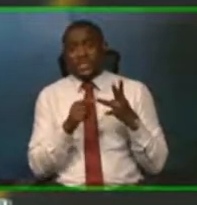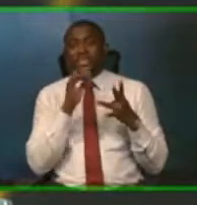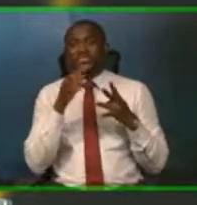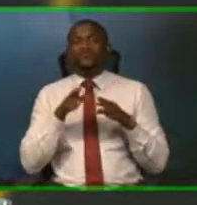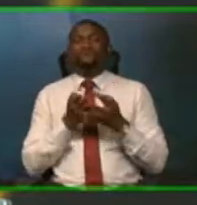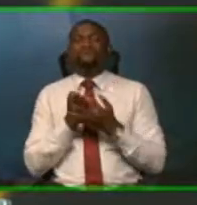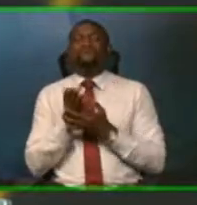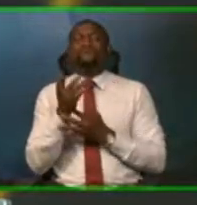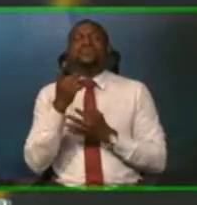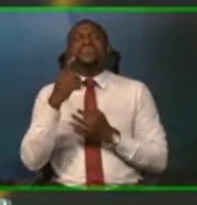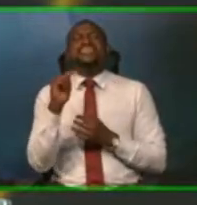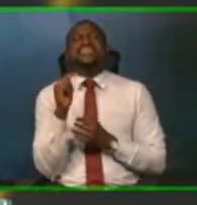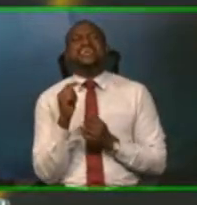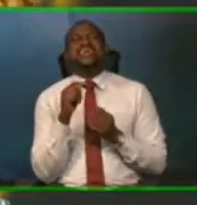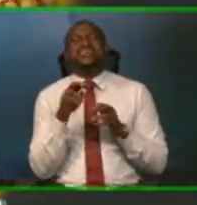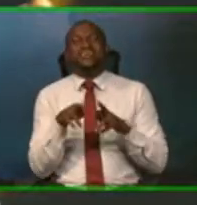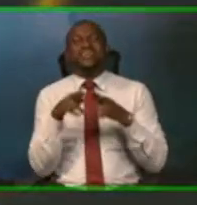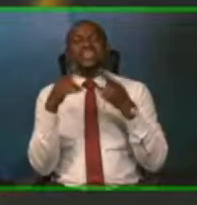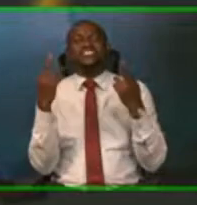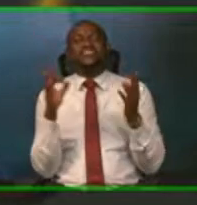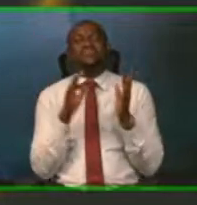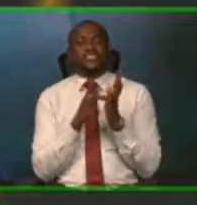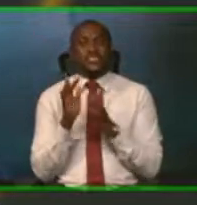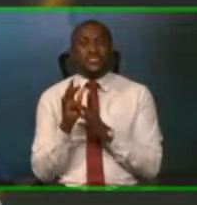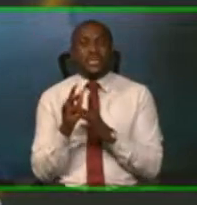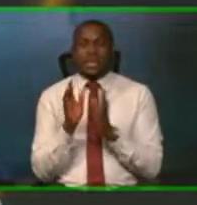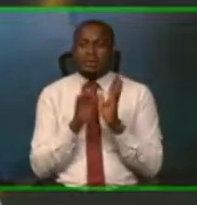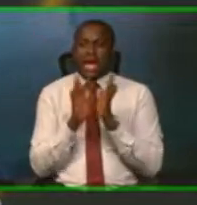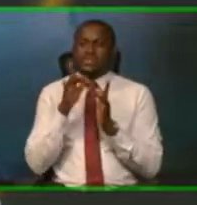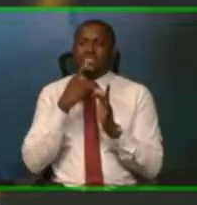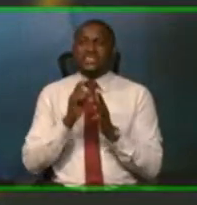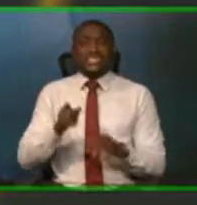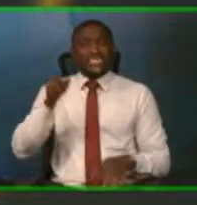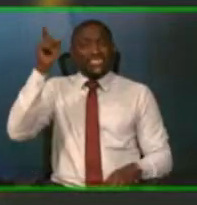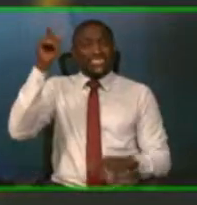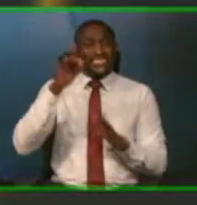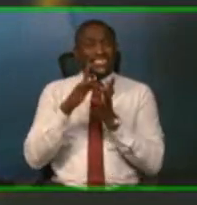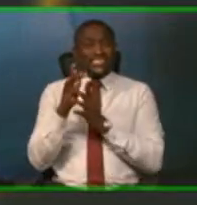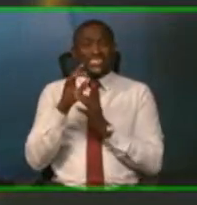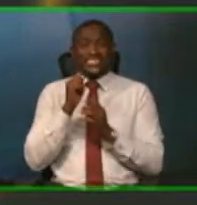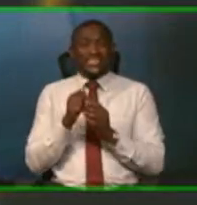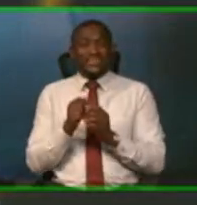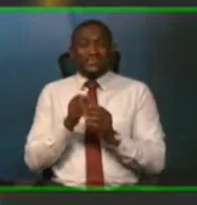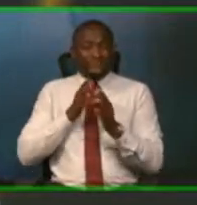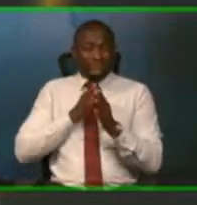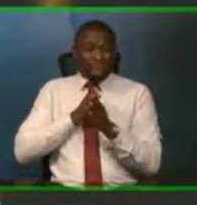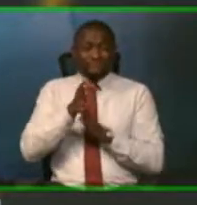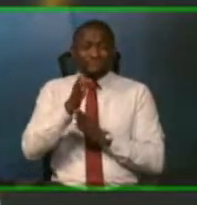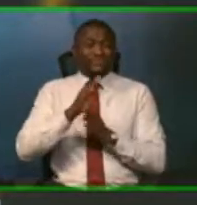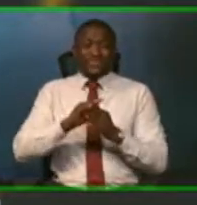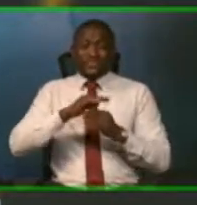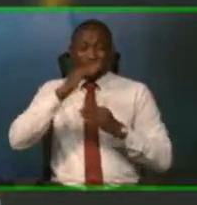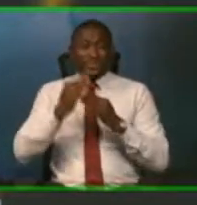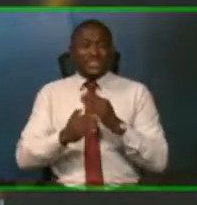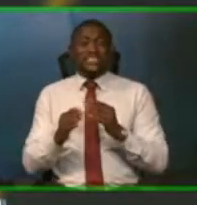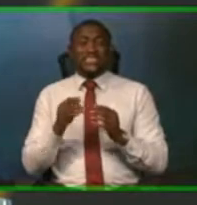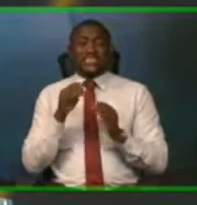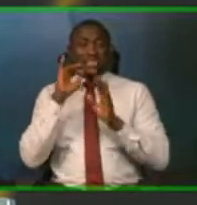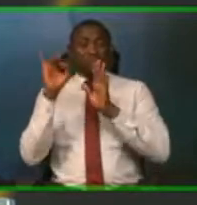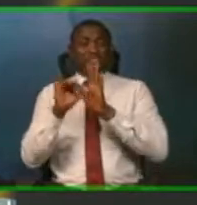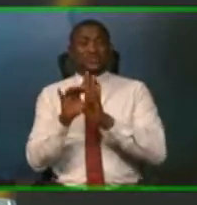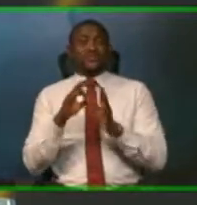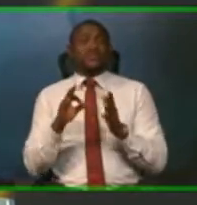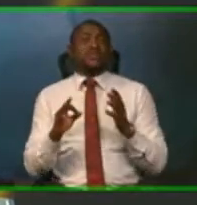The Bible calls Him the express image of the invisible God. And then number four, like Job taught us,